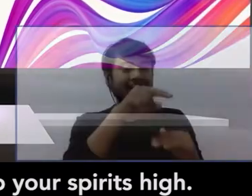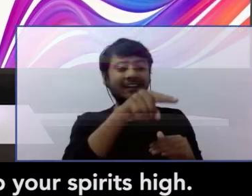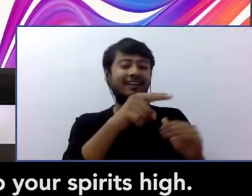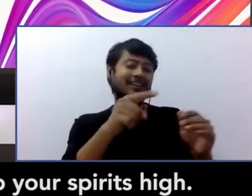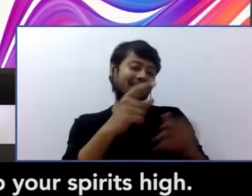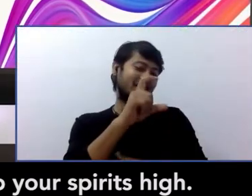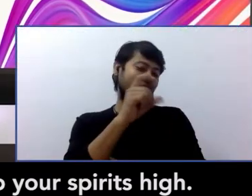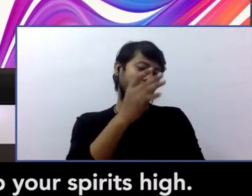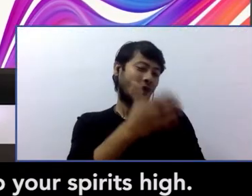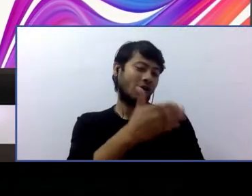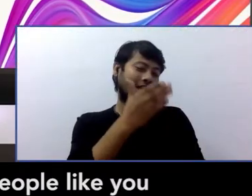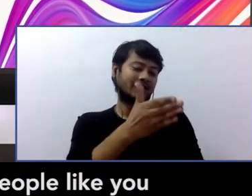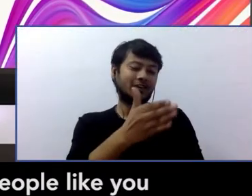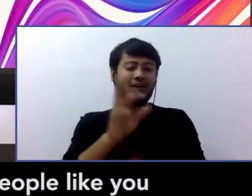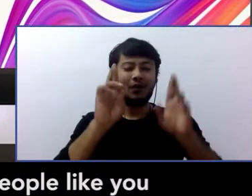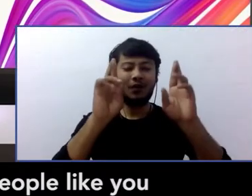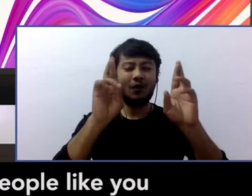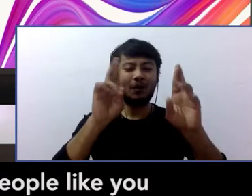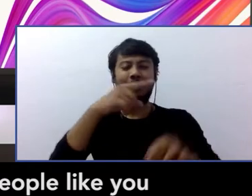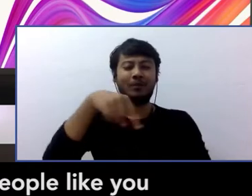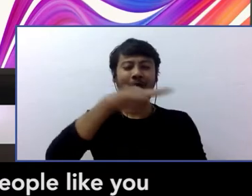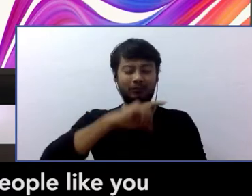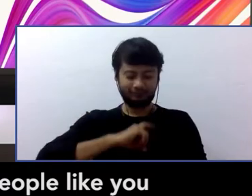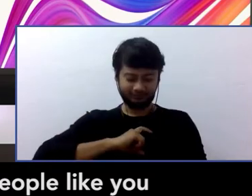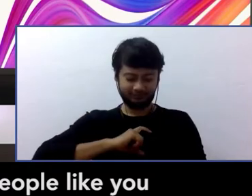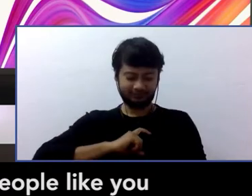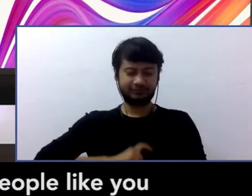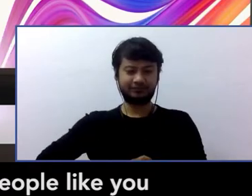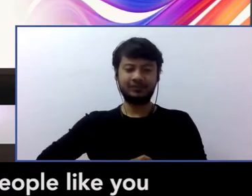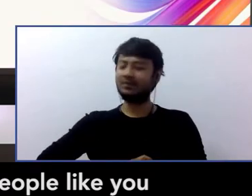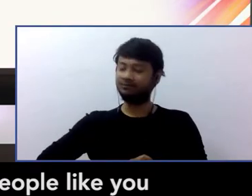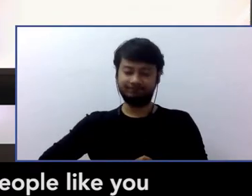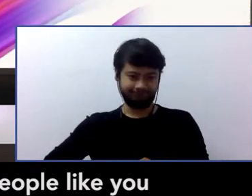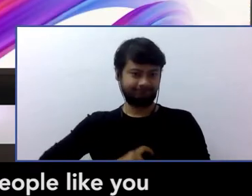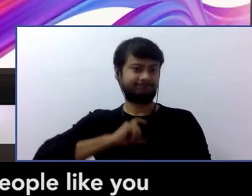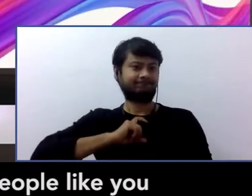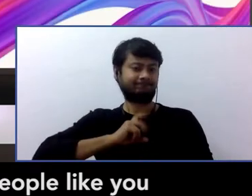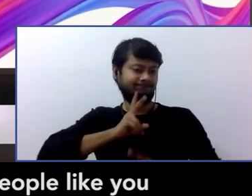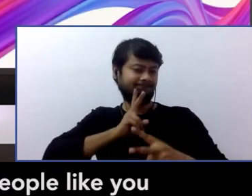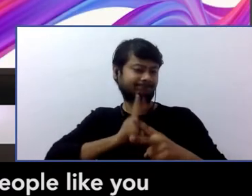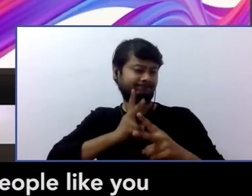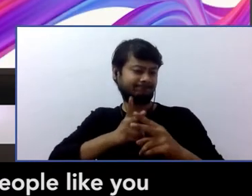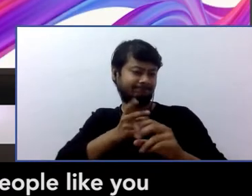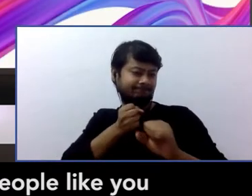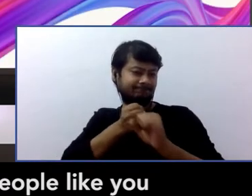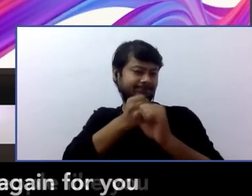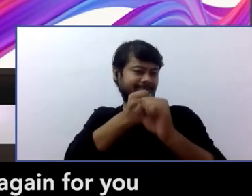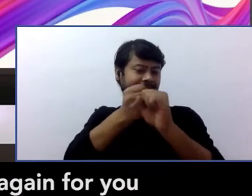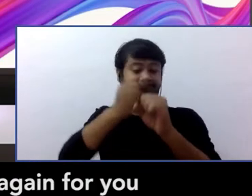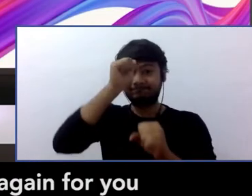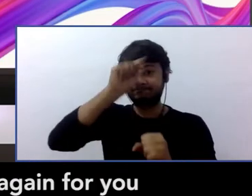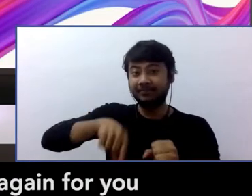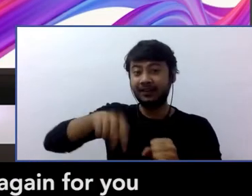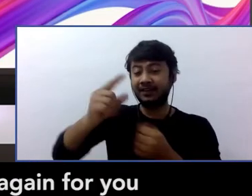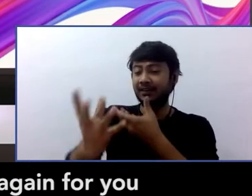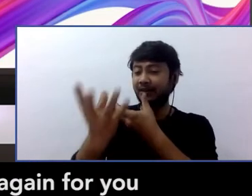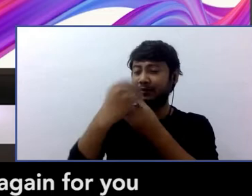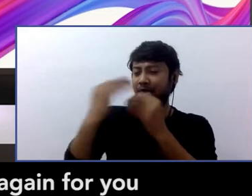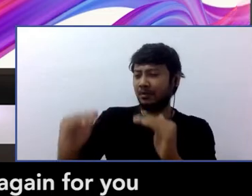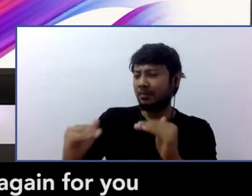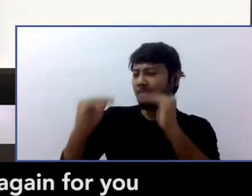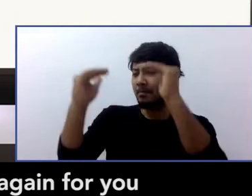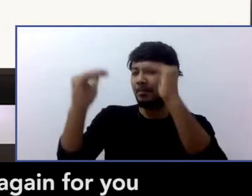and keep your spirits high. A truly inclusive India and world needs more people like you.